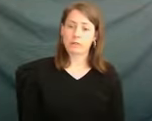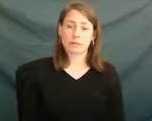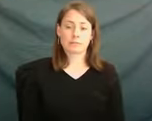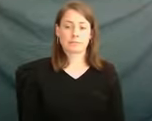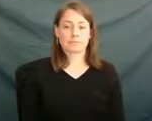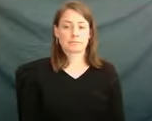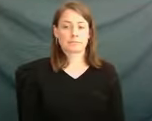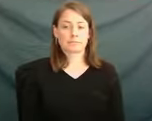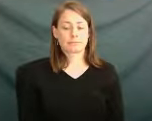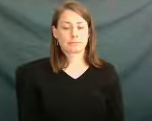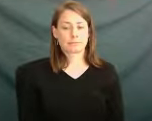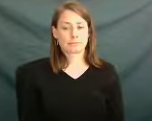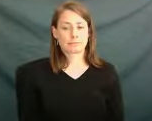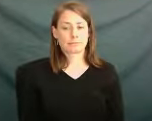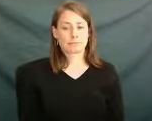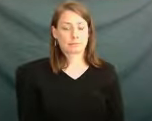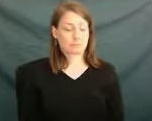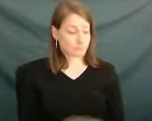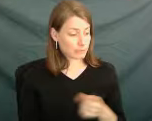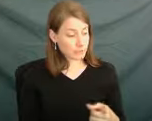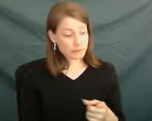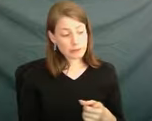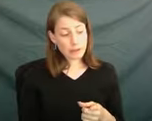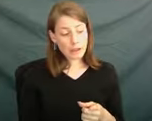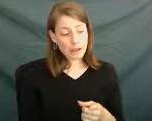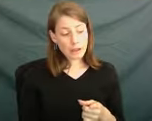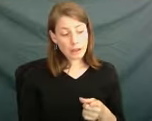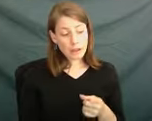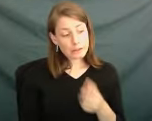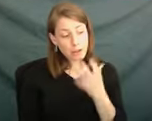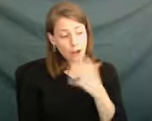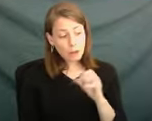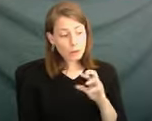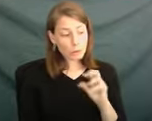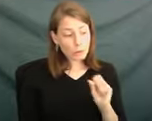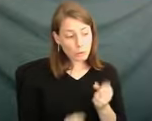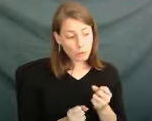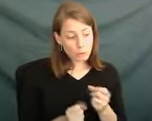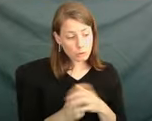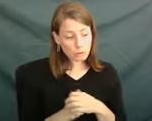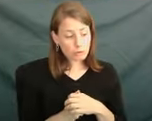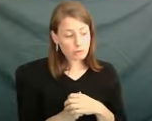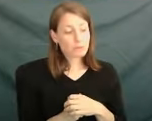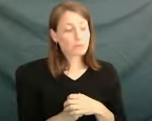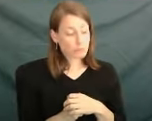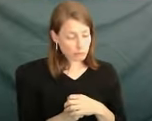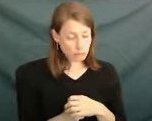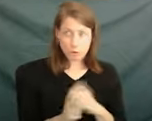So yeah, in the meantime, Aaron, he didn't do any work. Then he disappeared over there.